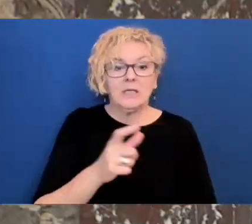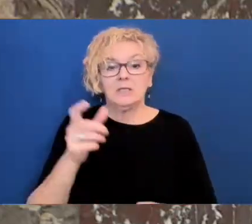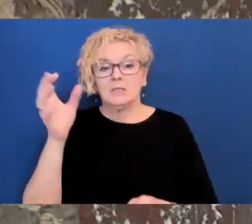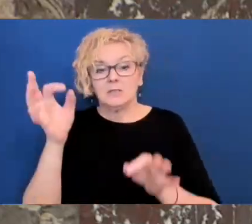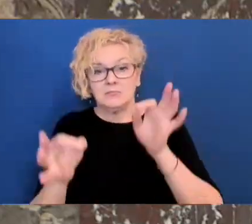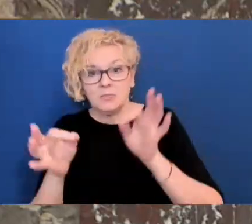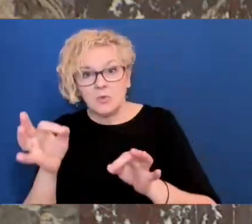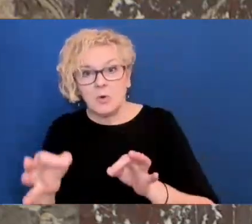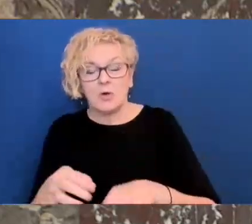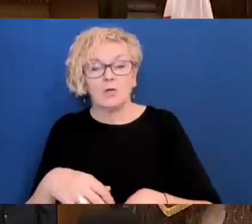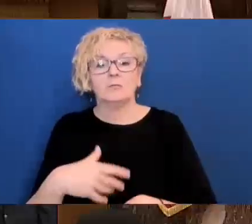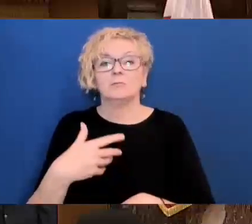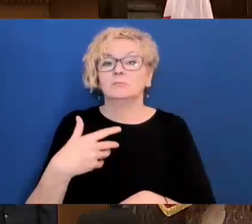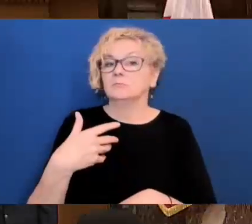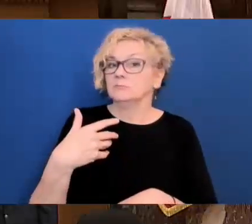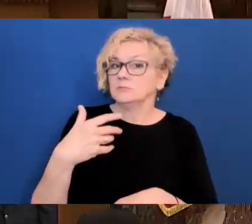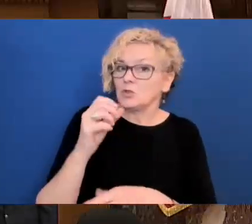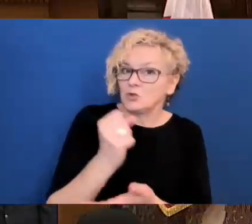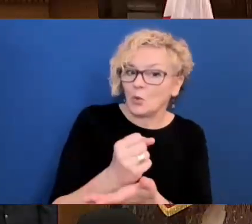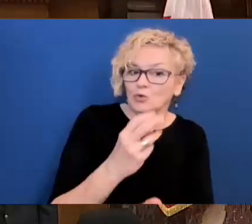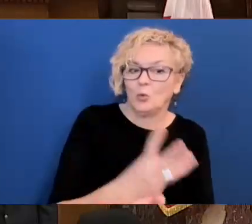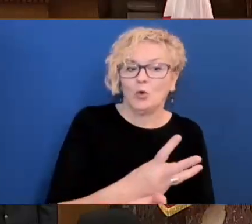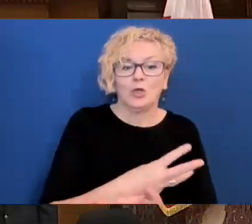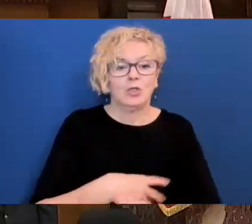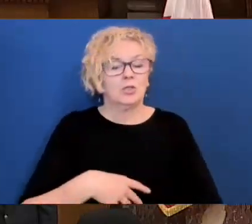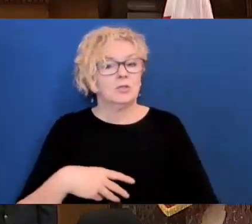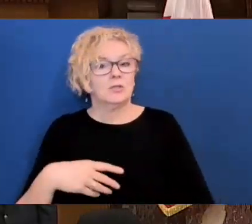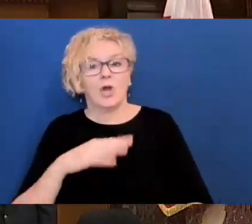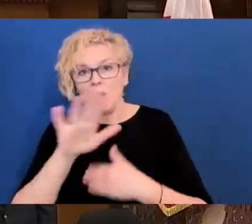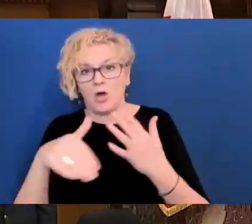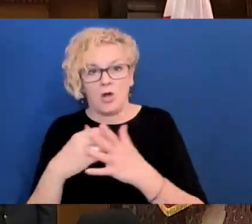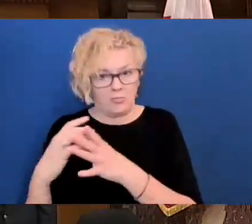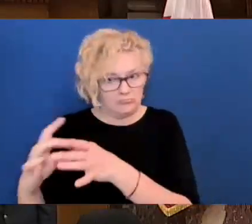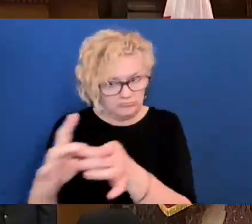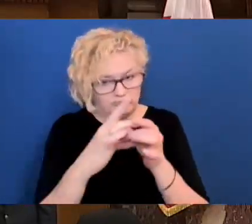Honourable Speaker. The bell ends the question period.